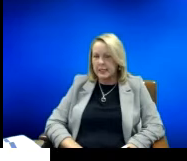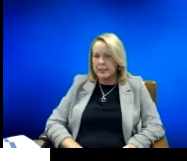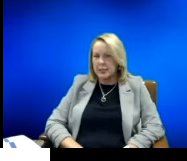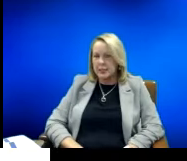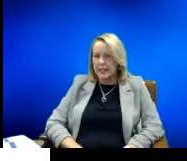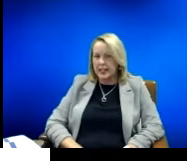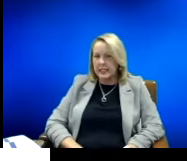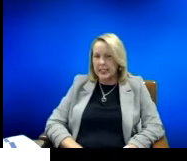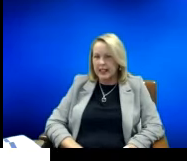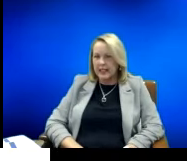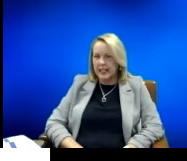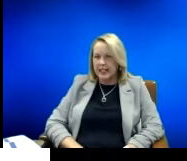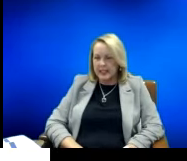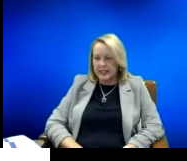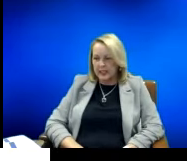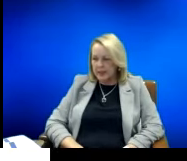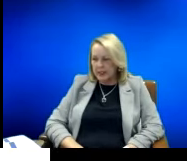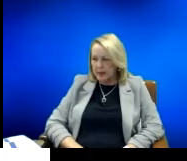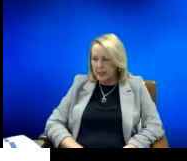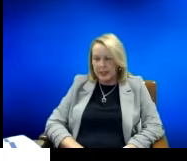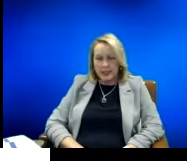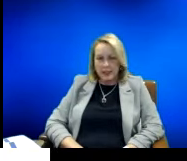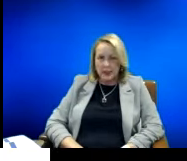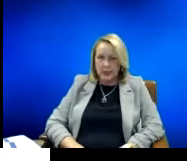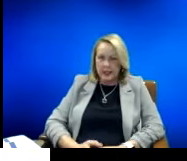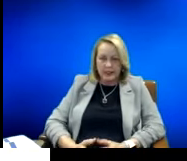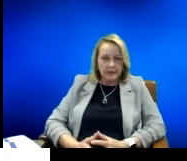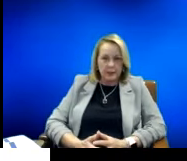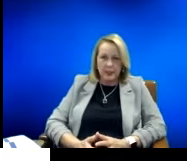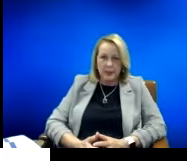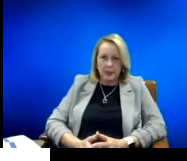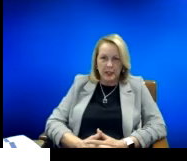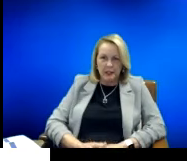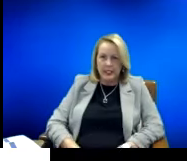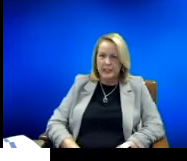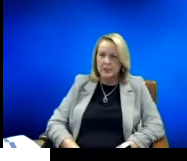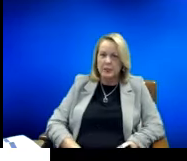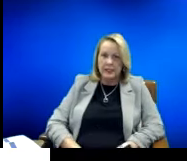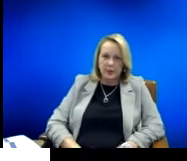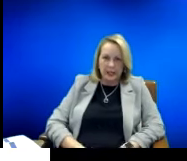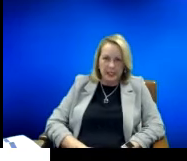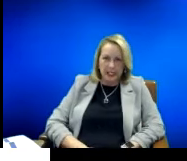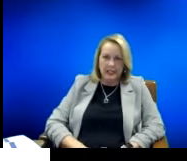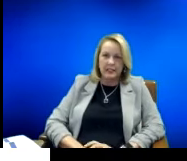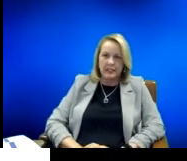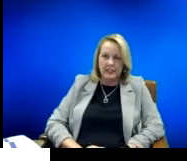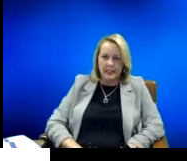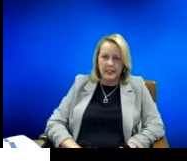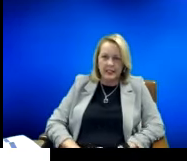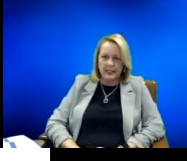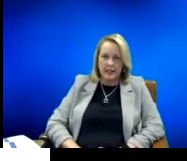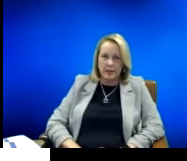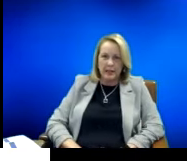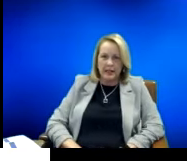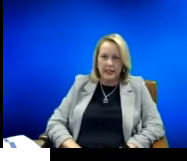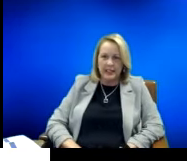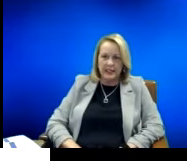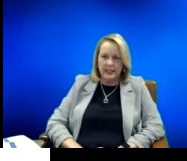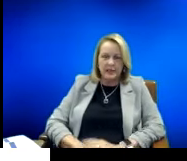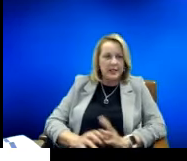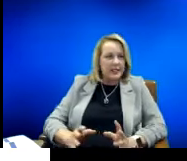exhibits. If you would like to have Anna consider coming to one of your events, please reach out to us and let's talk